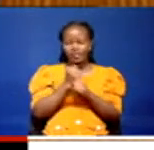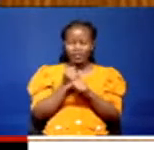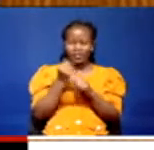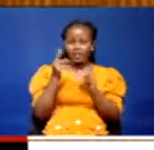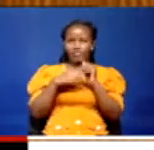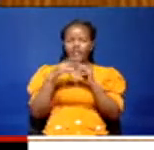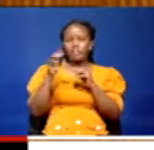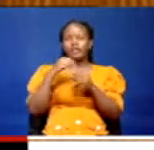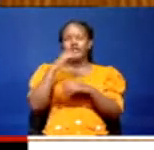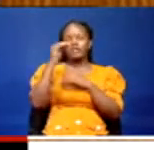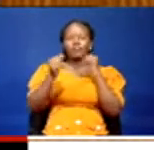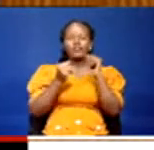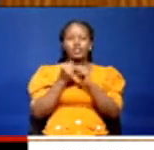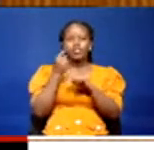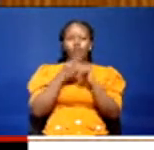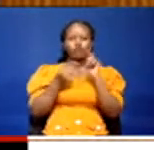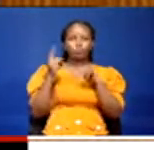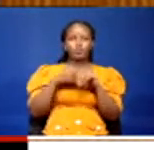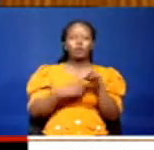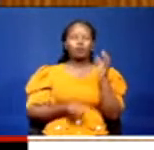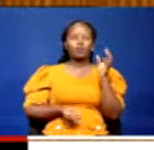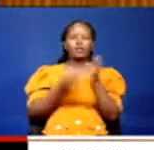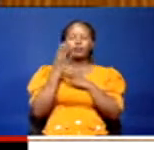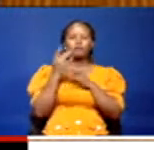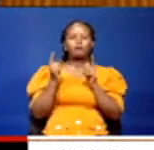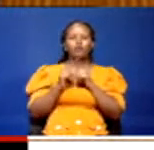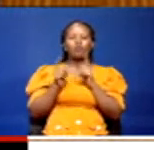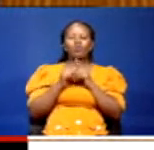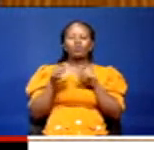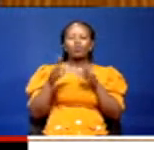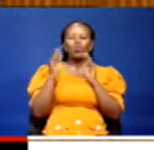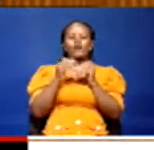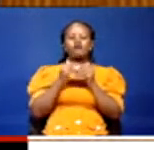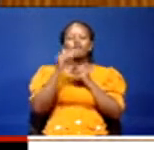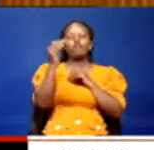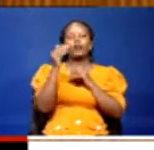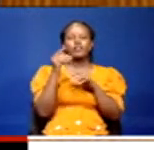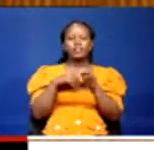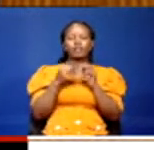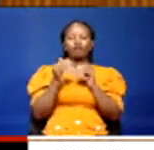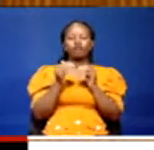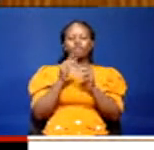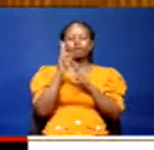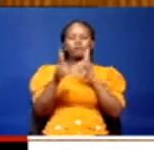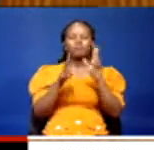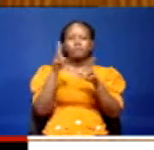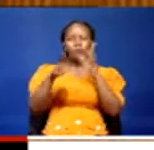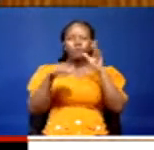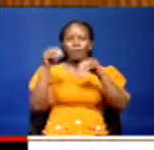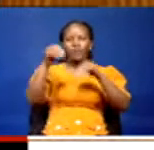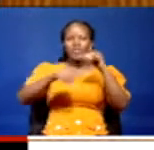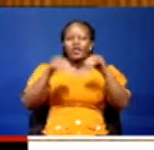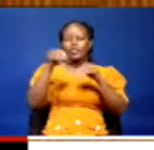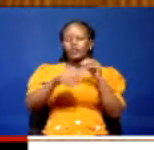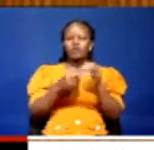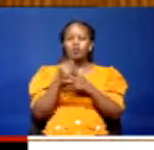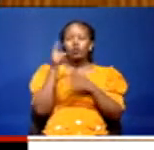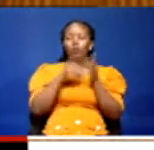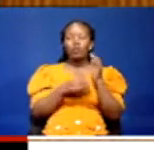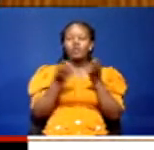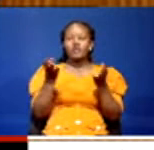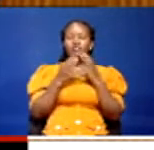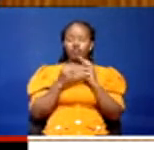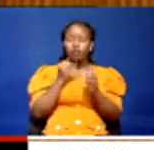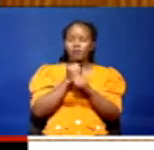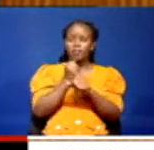was established, and of course the way forward, even as we head to the 2022 general election, what needs to be done to ensure